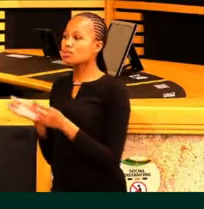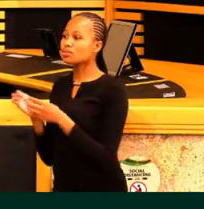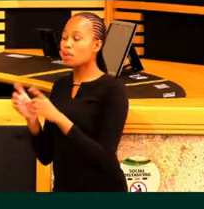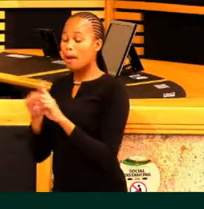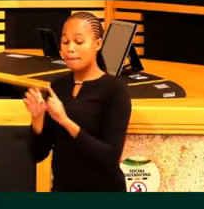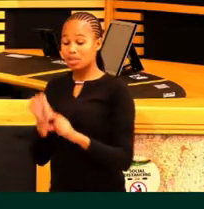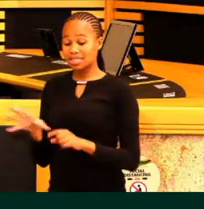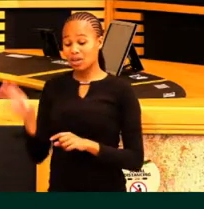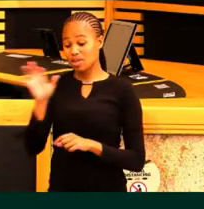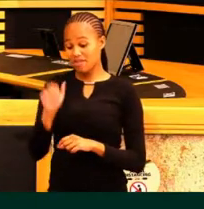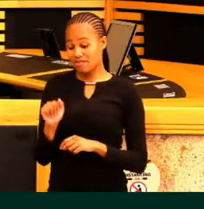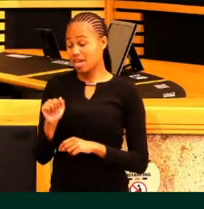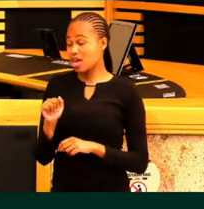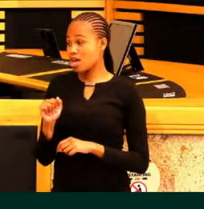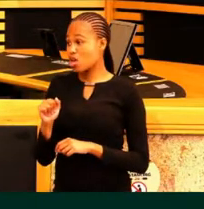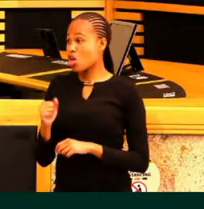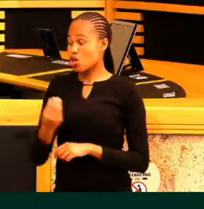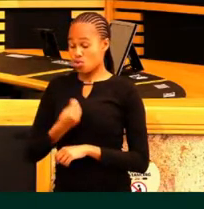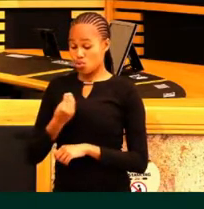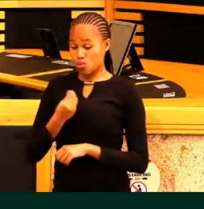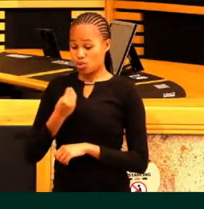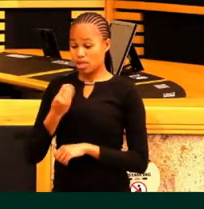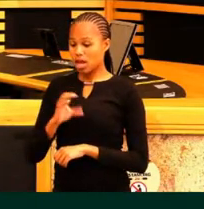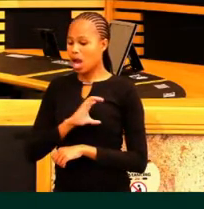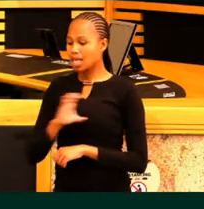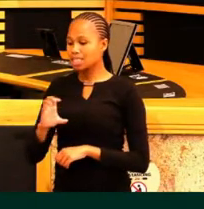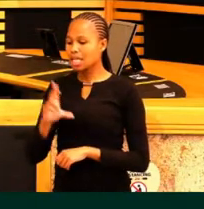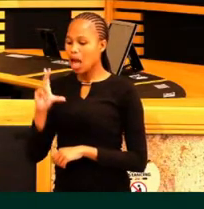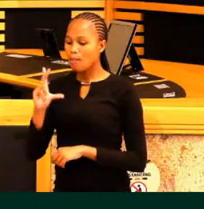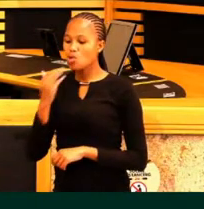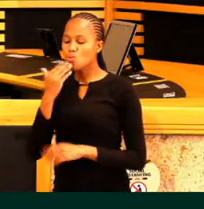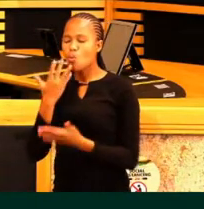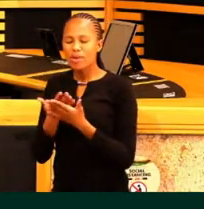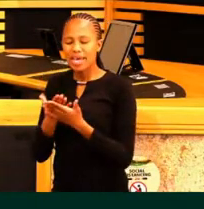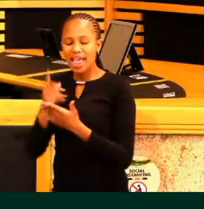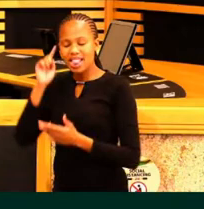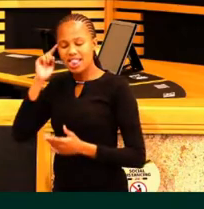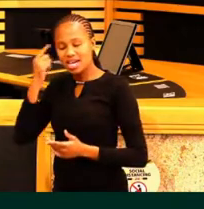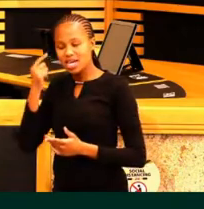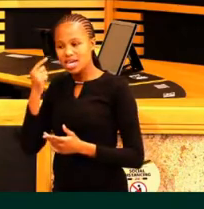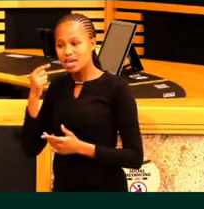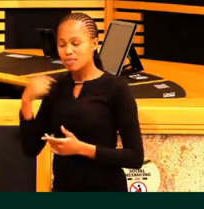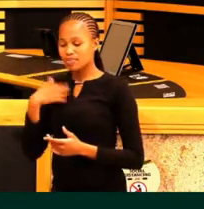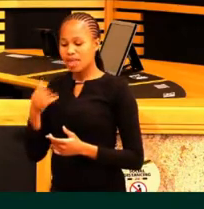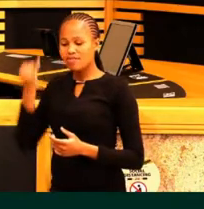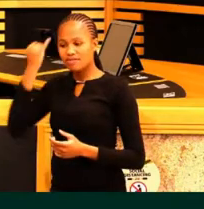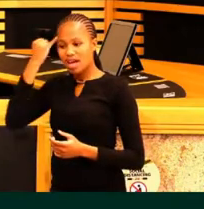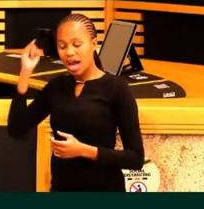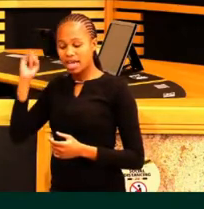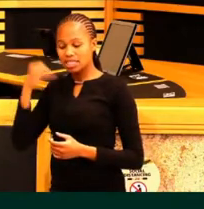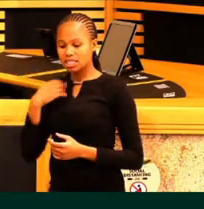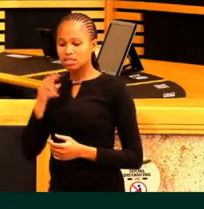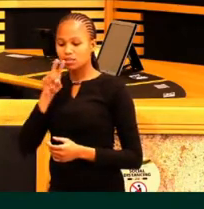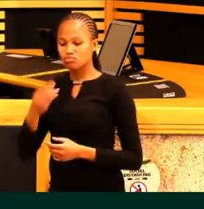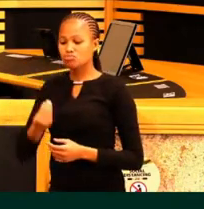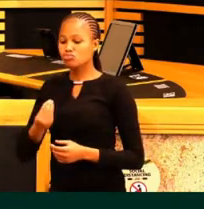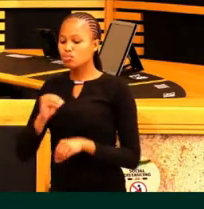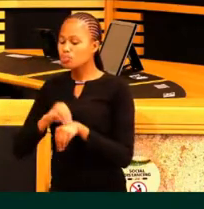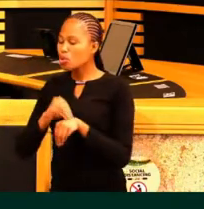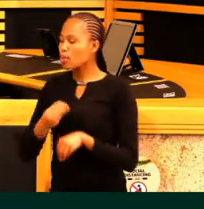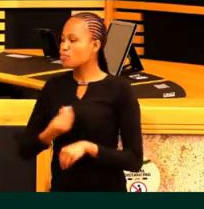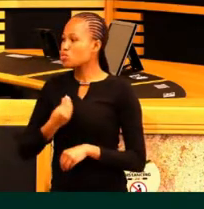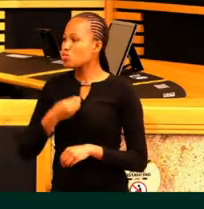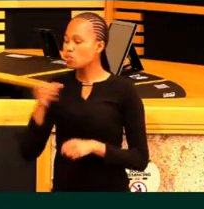South African youth Council King we came up with an ideac morning like a youth unemployment